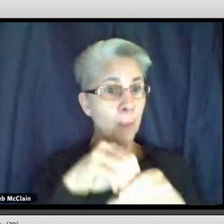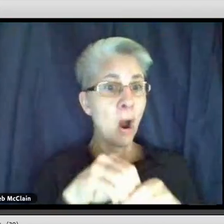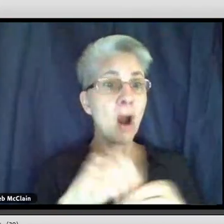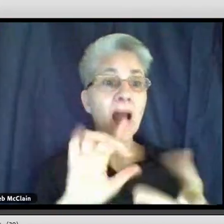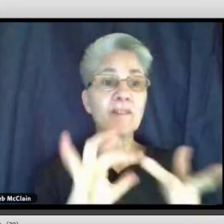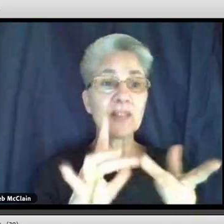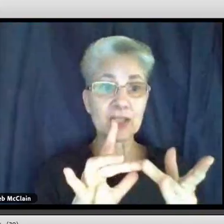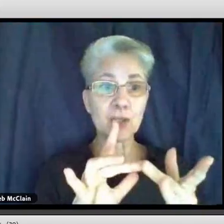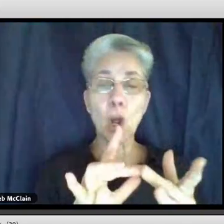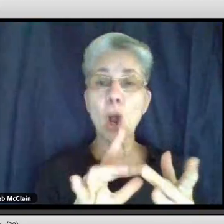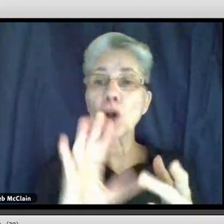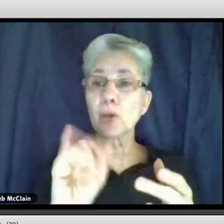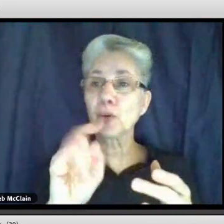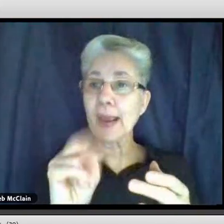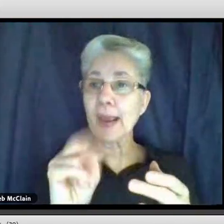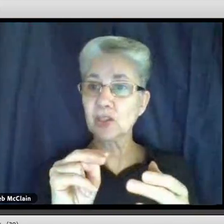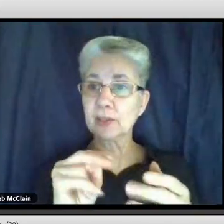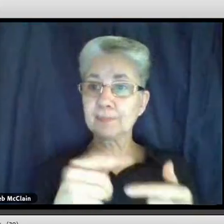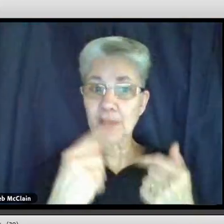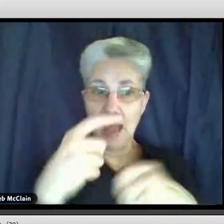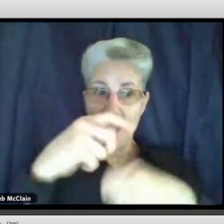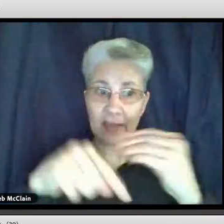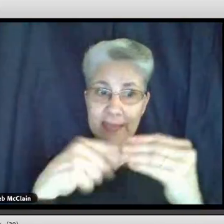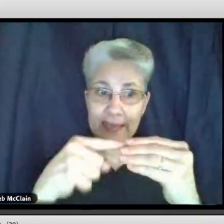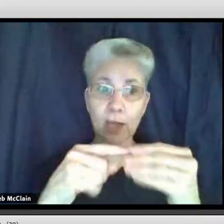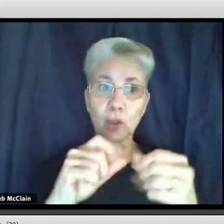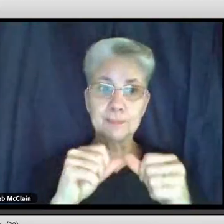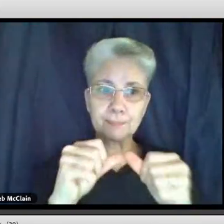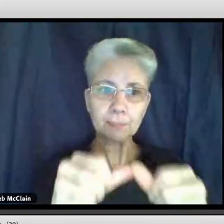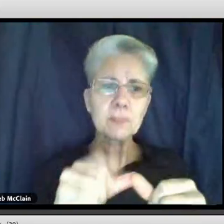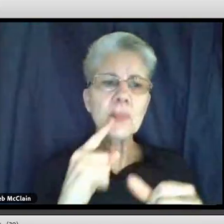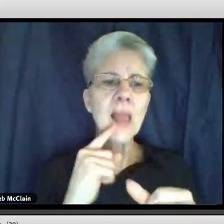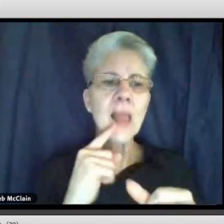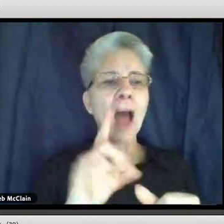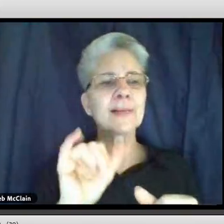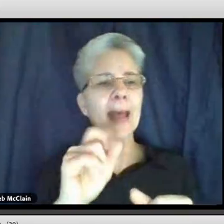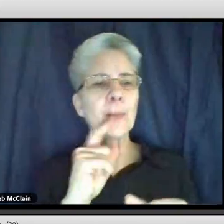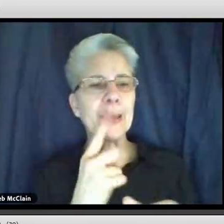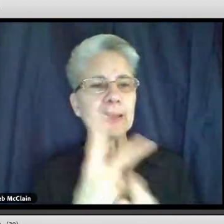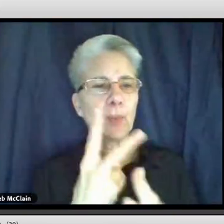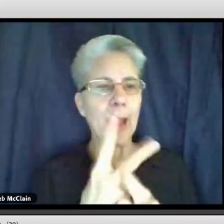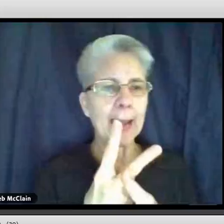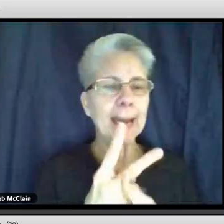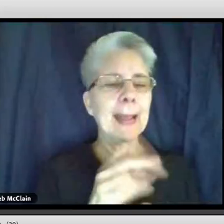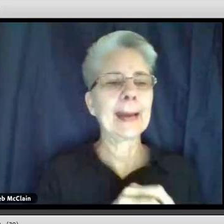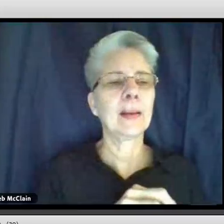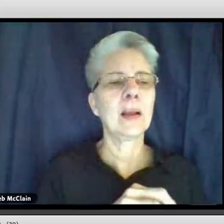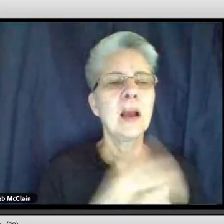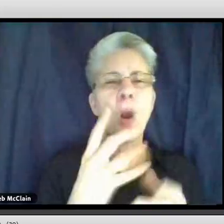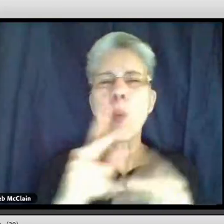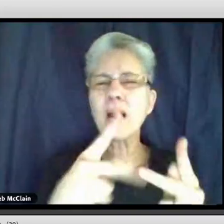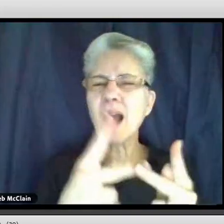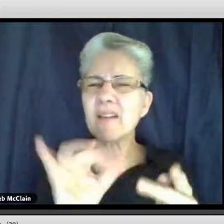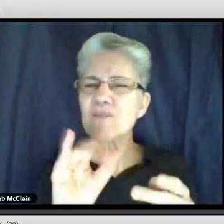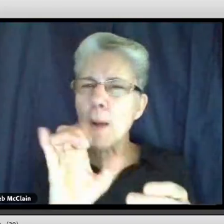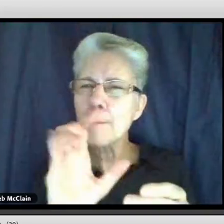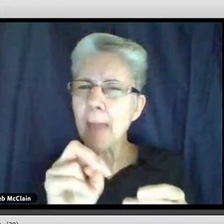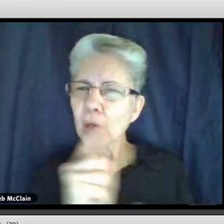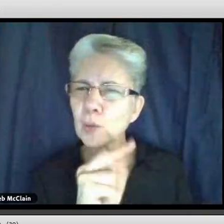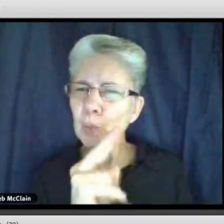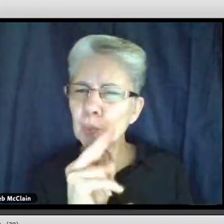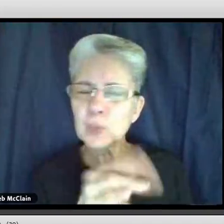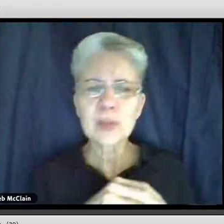curation lifecycle, particularly the management of data. So how is data being created? In what formats is it being